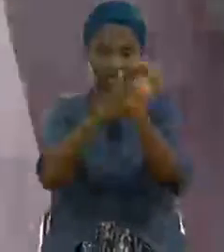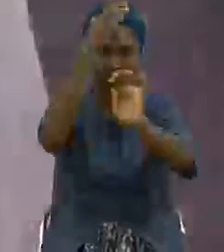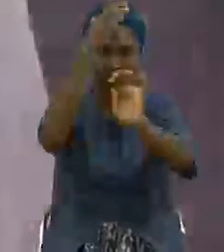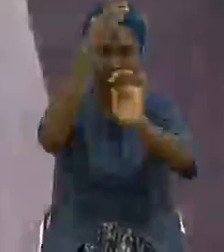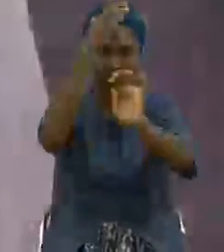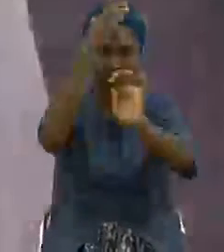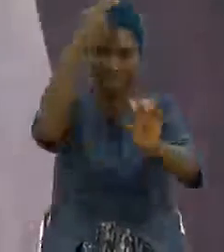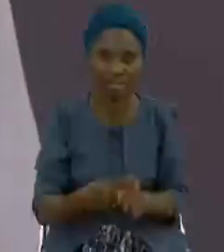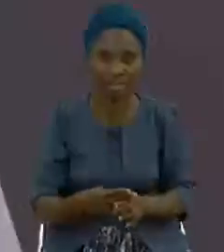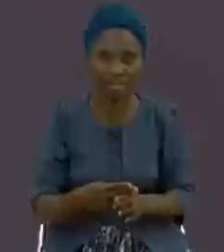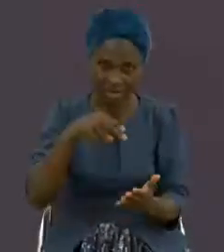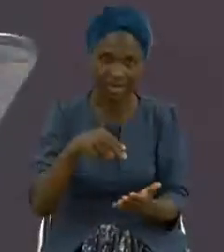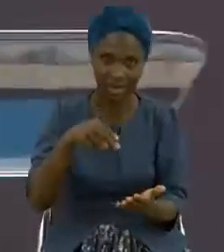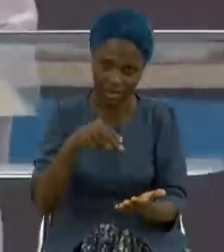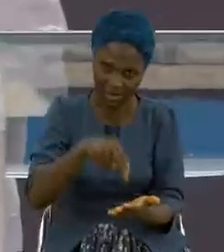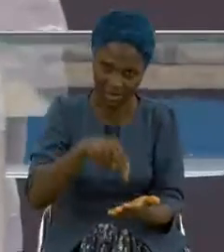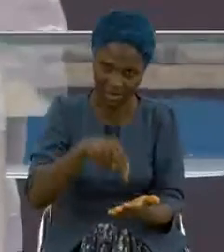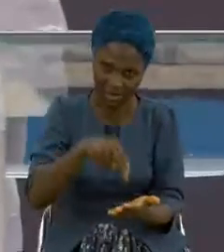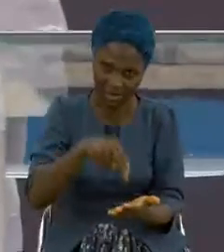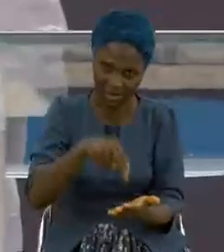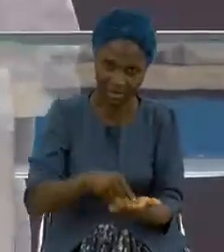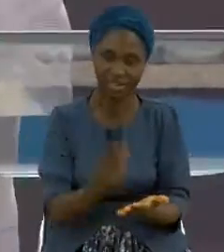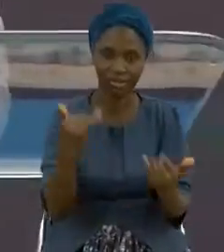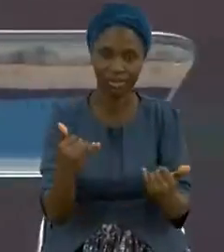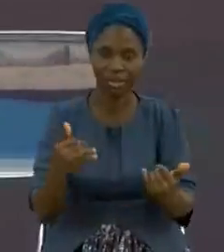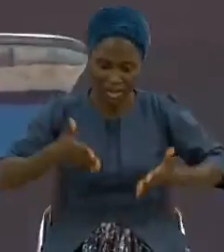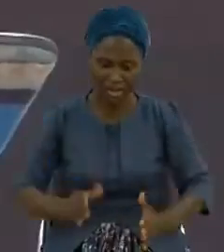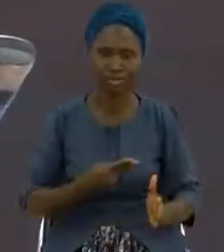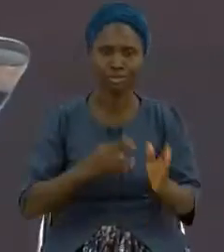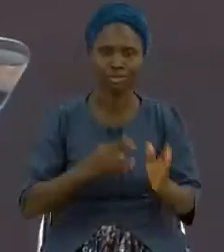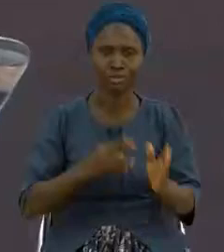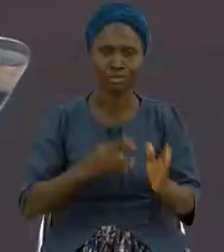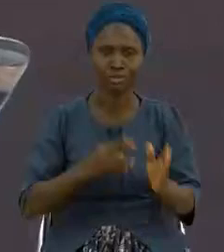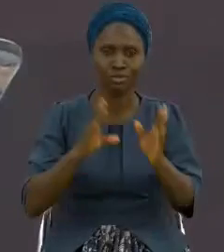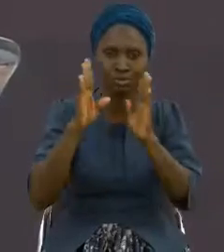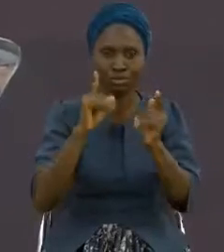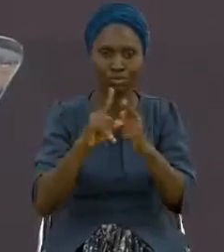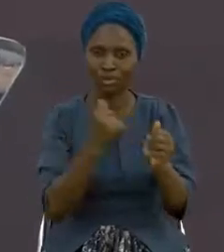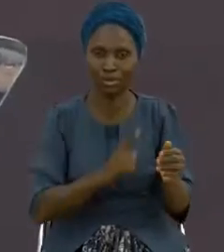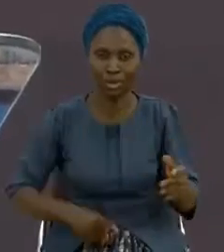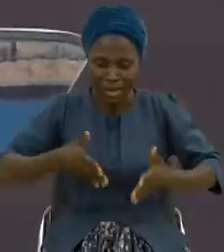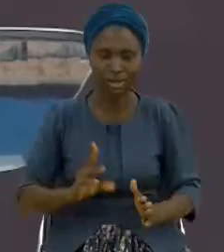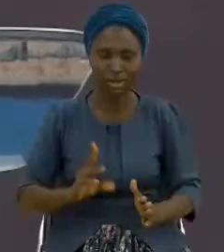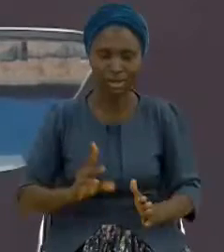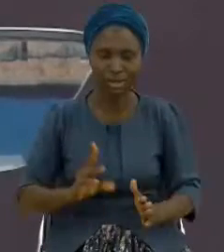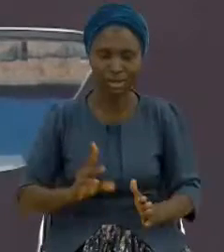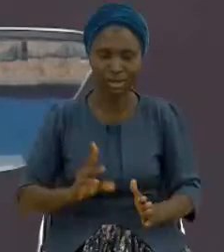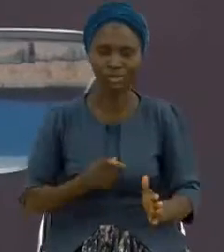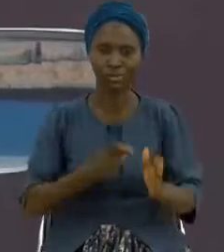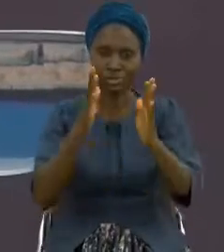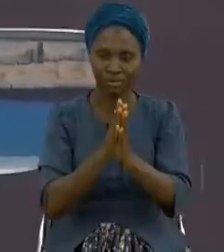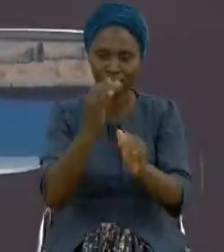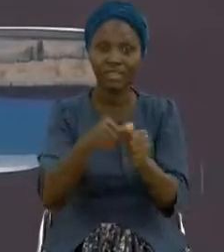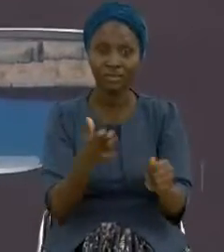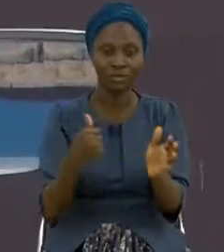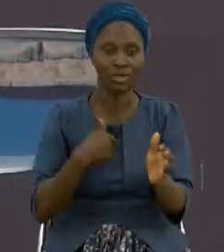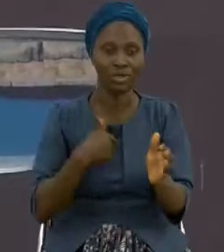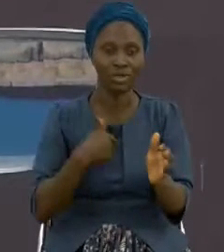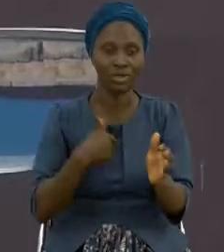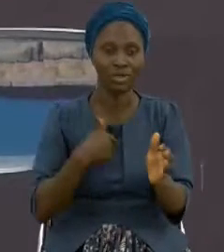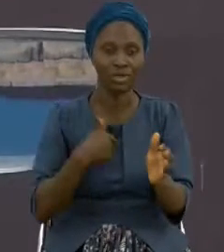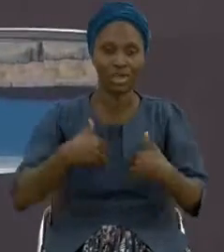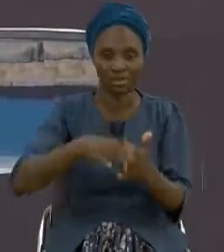and let's talk to the Lord. Let's take everything we've heard to the Lord in prayer. And say, Lord, here I